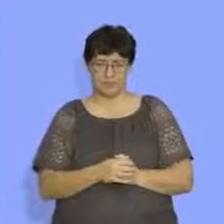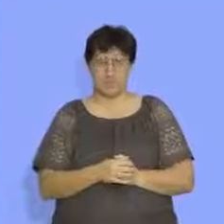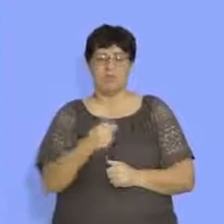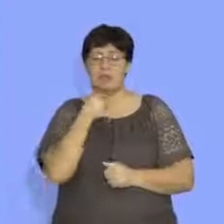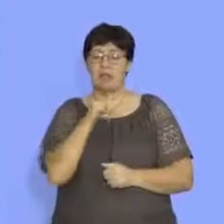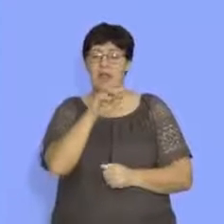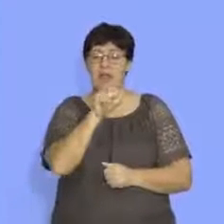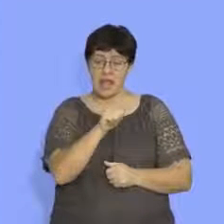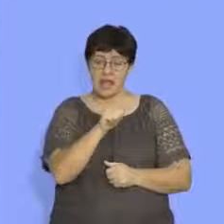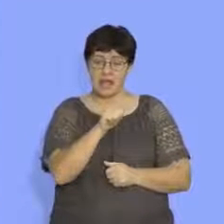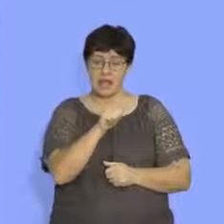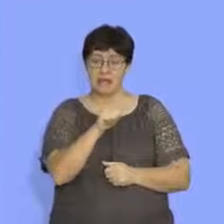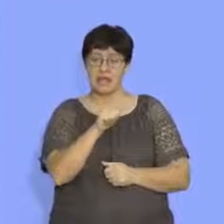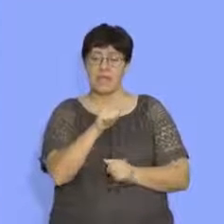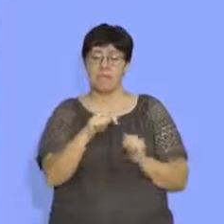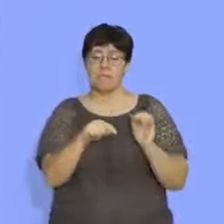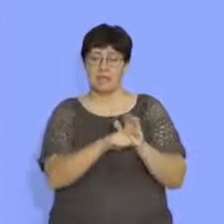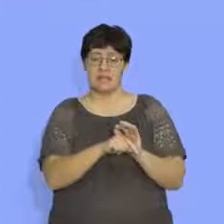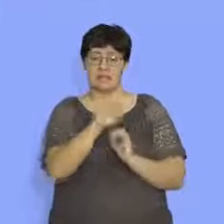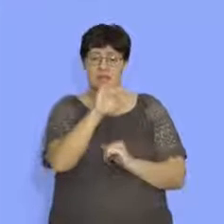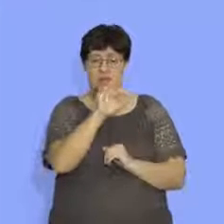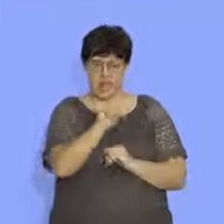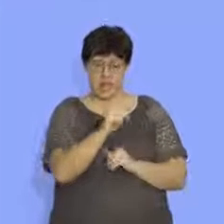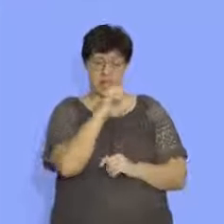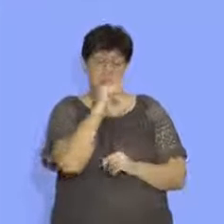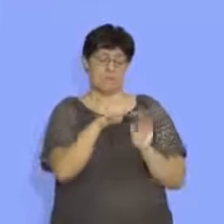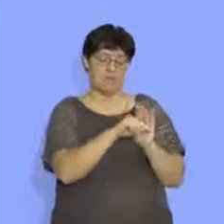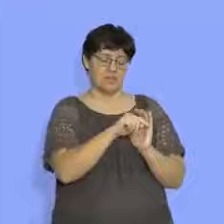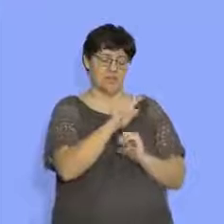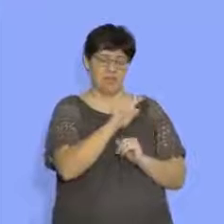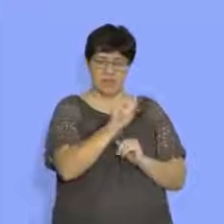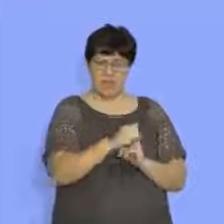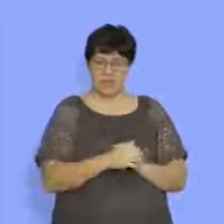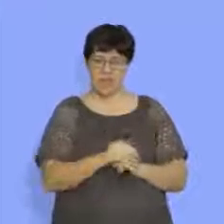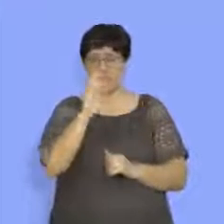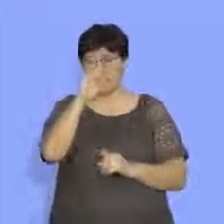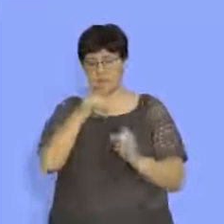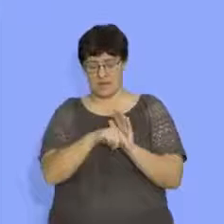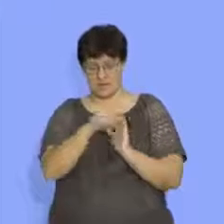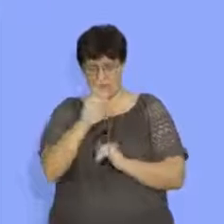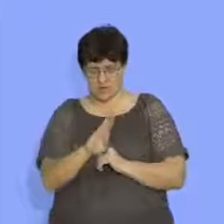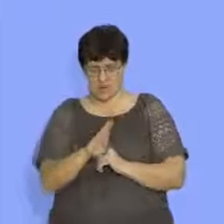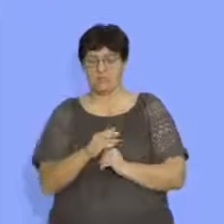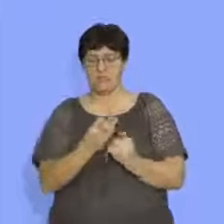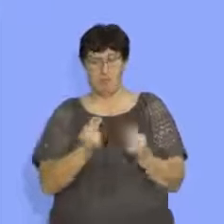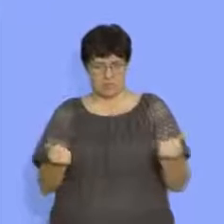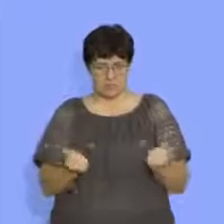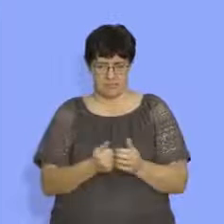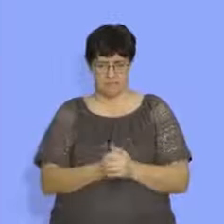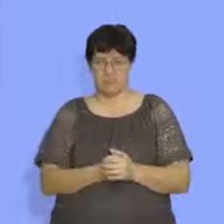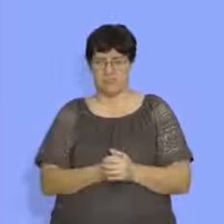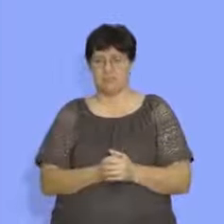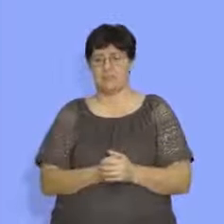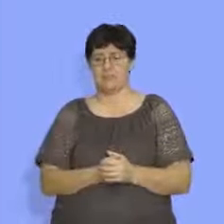that, it will be A minus 3A, which is negative 2A. B minus B, it